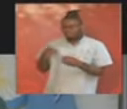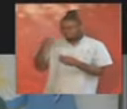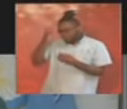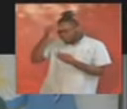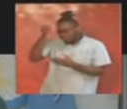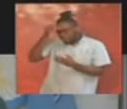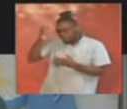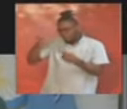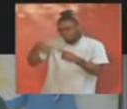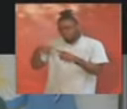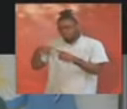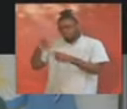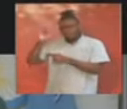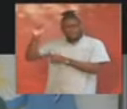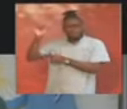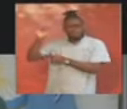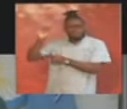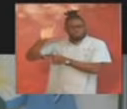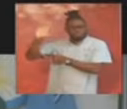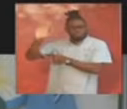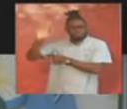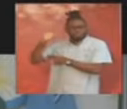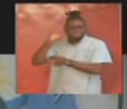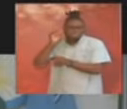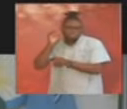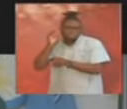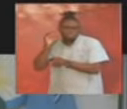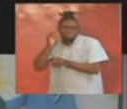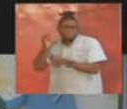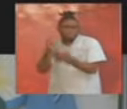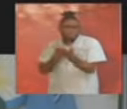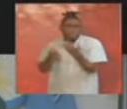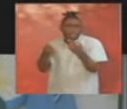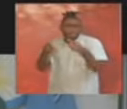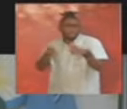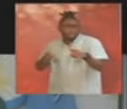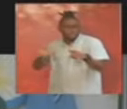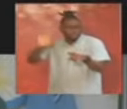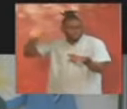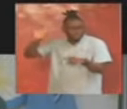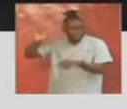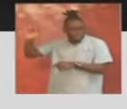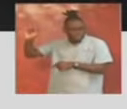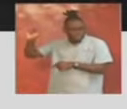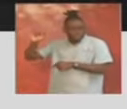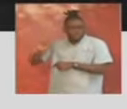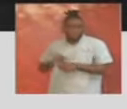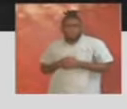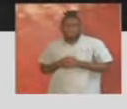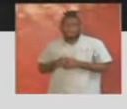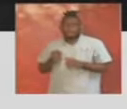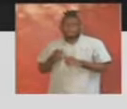and some of our experience throughout the outbreak thus far in Tobago. Can I have the first slide, please?